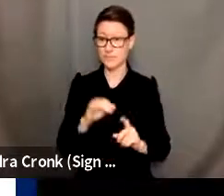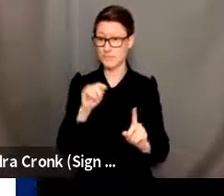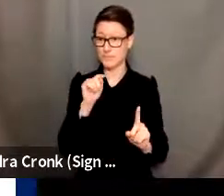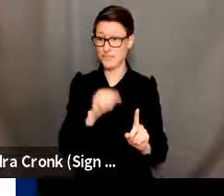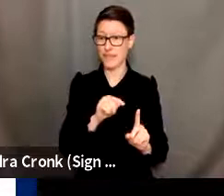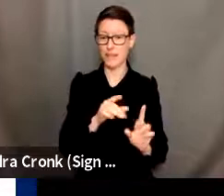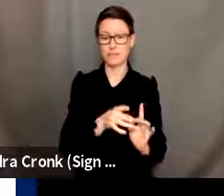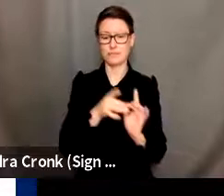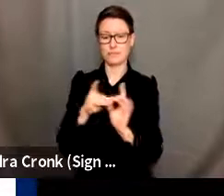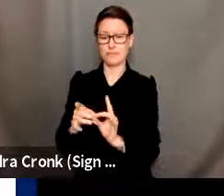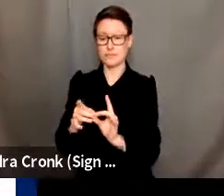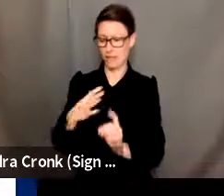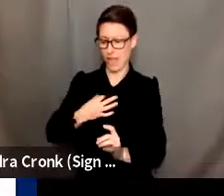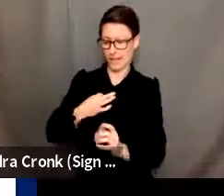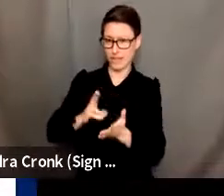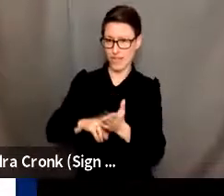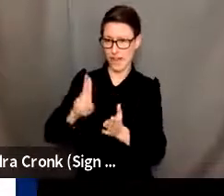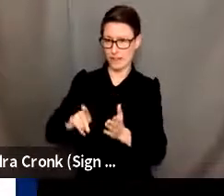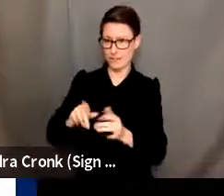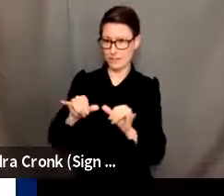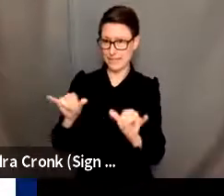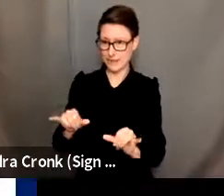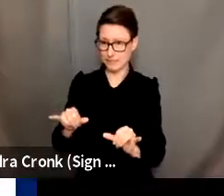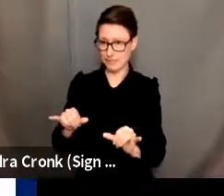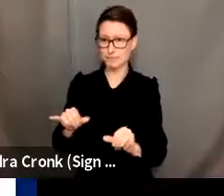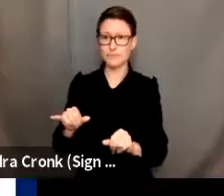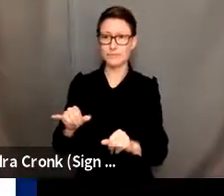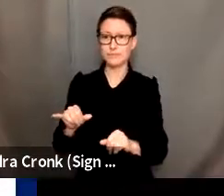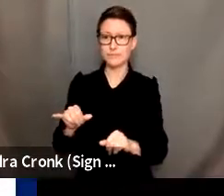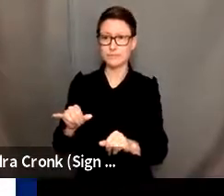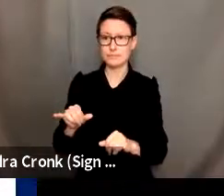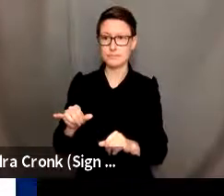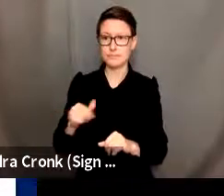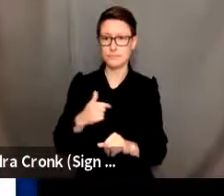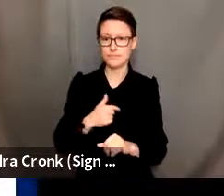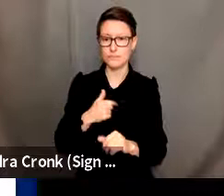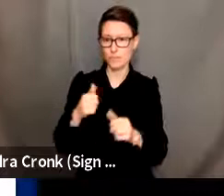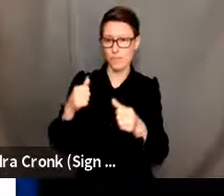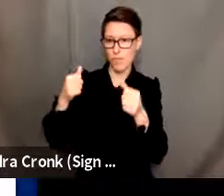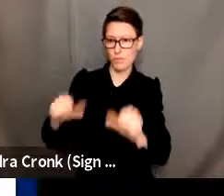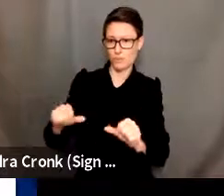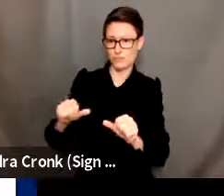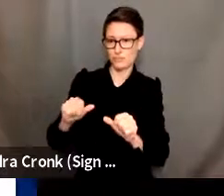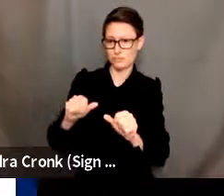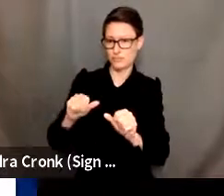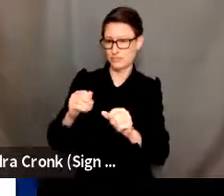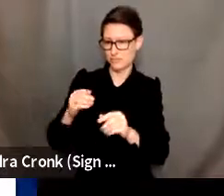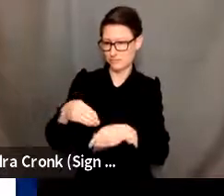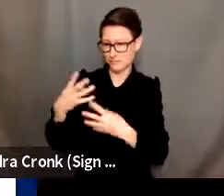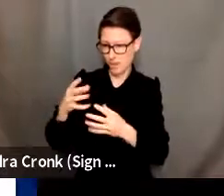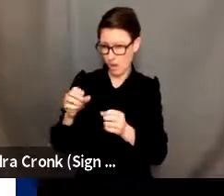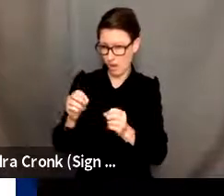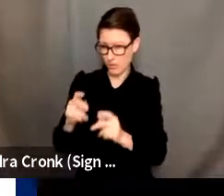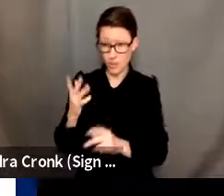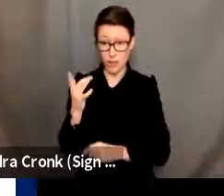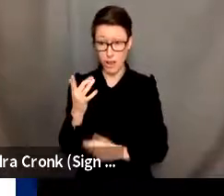up system where we post our opportunities, because we don't want volunteers coming out and